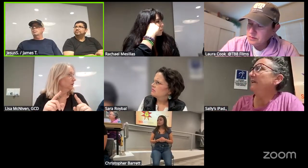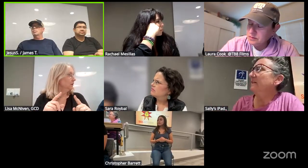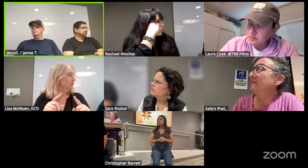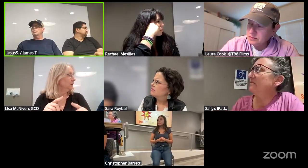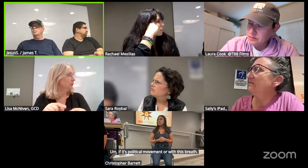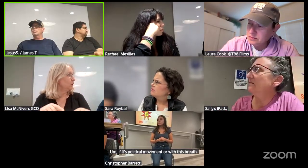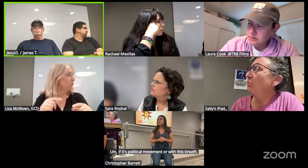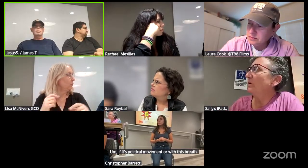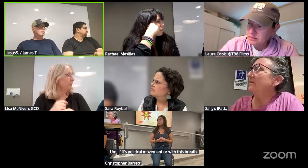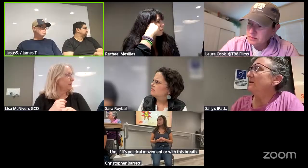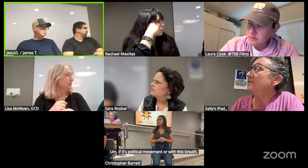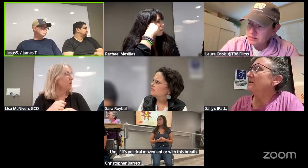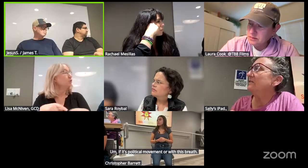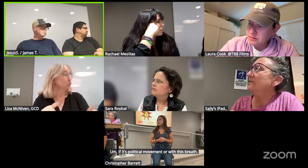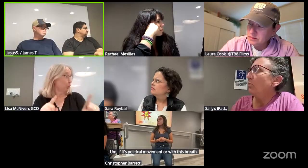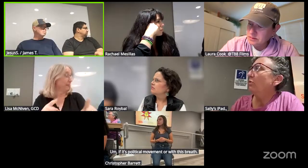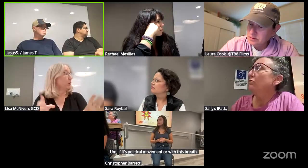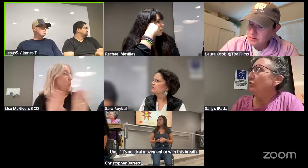There's no variety.